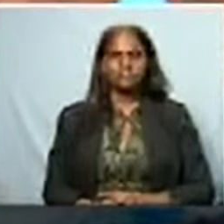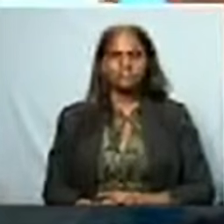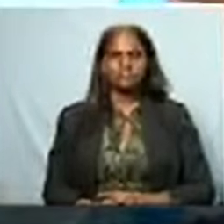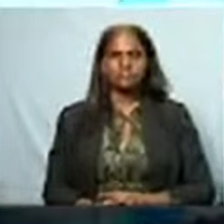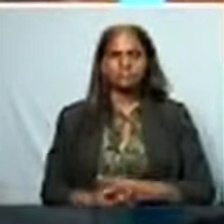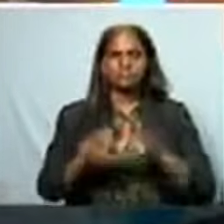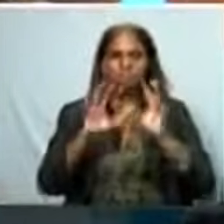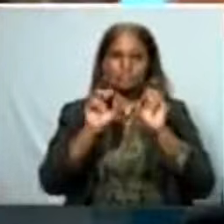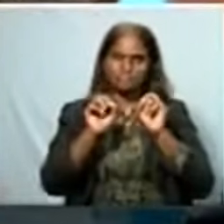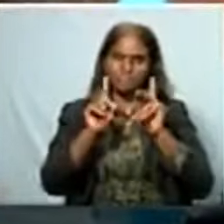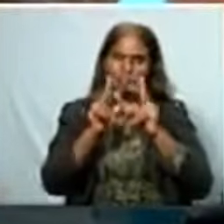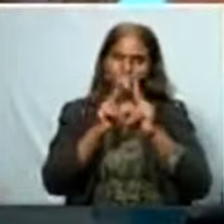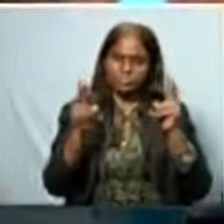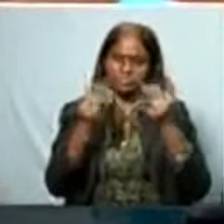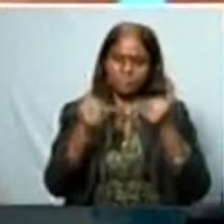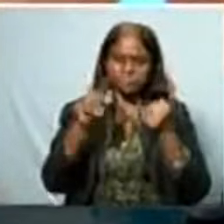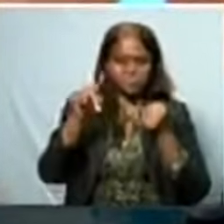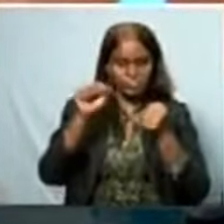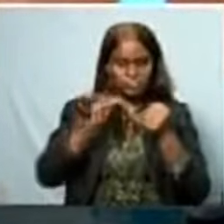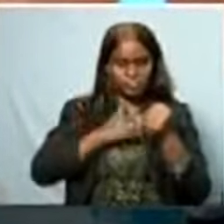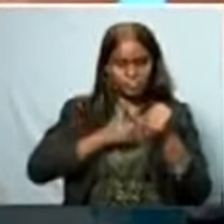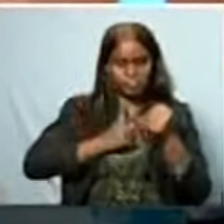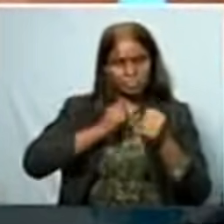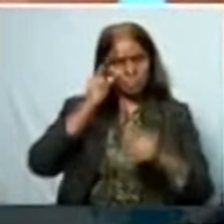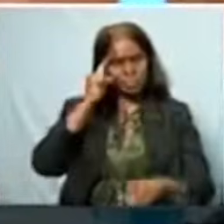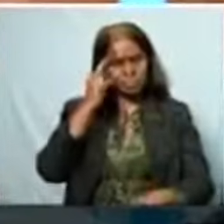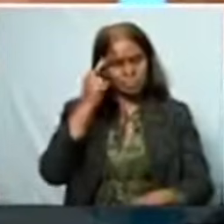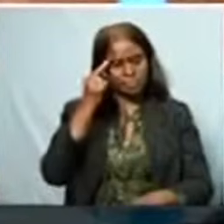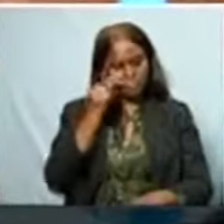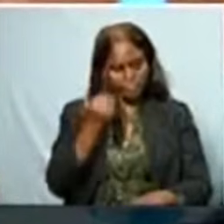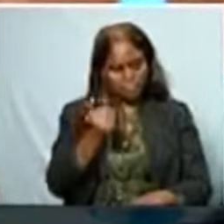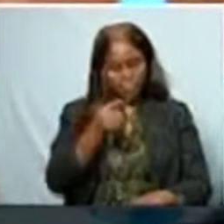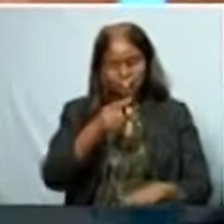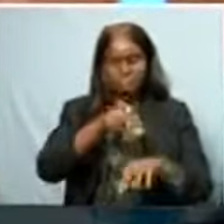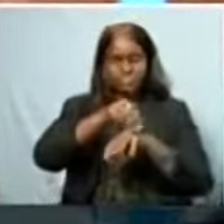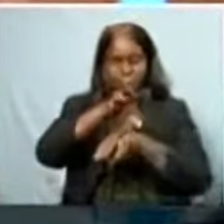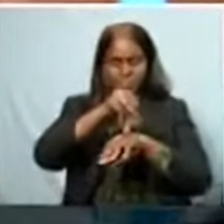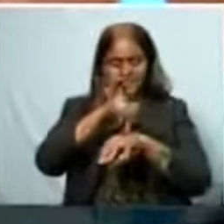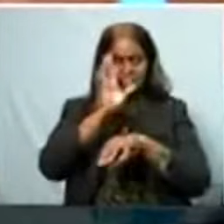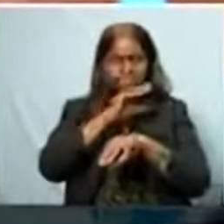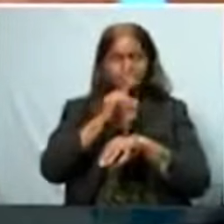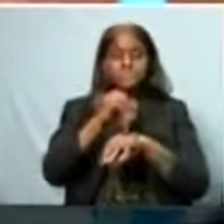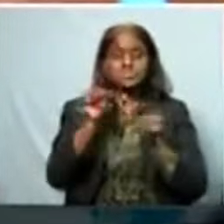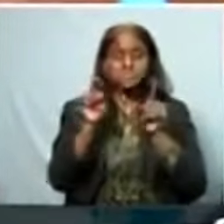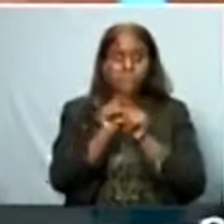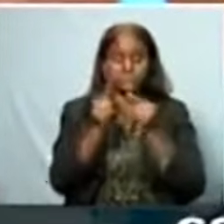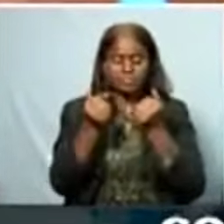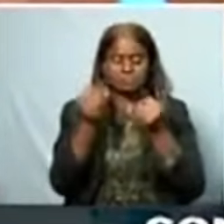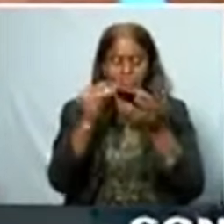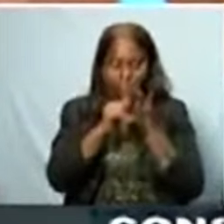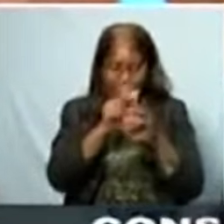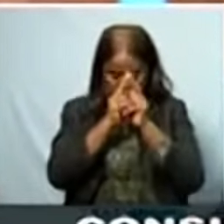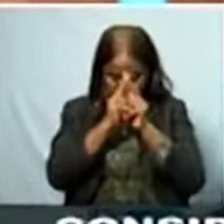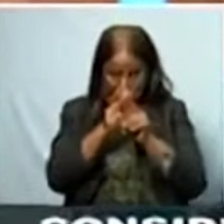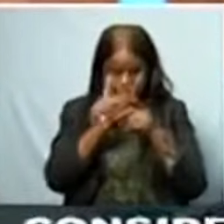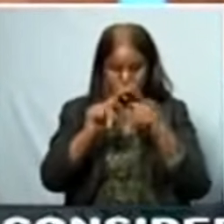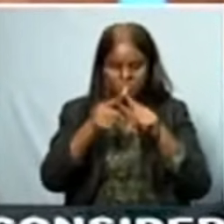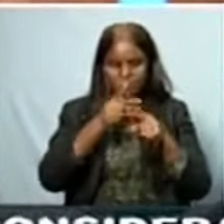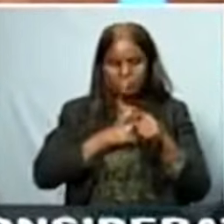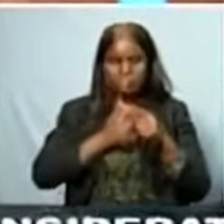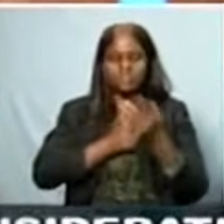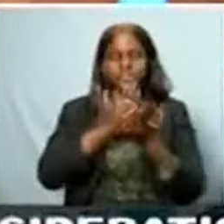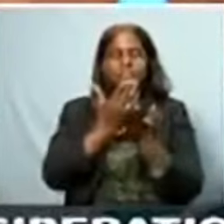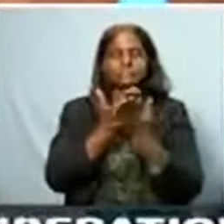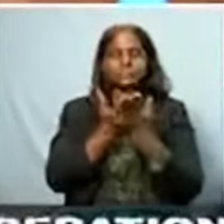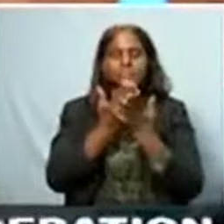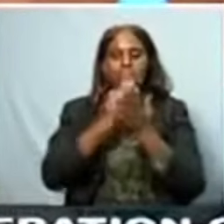Okay. Yeah, so PS, I think for now that's a guidance. And honorable colleagues, I suggest that